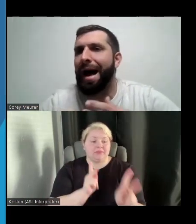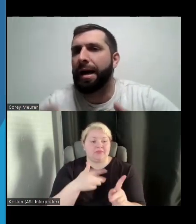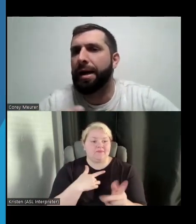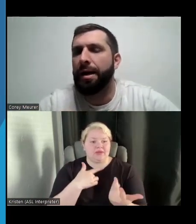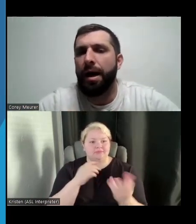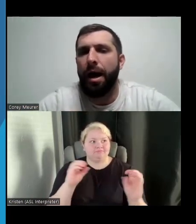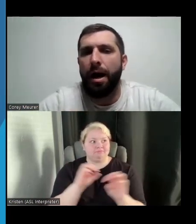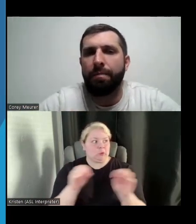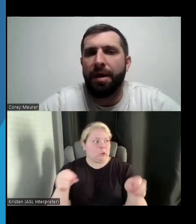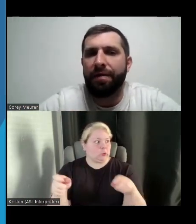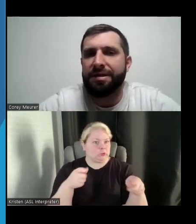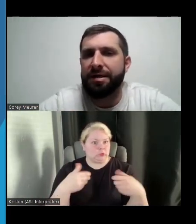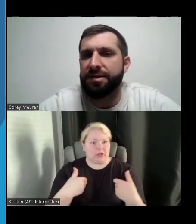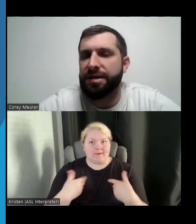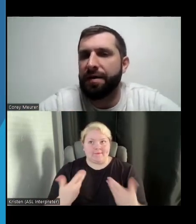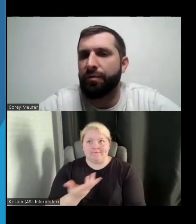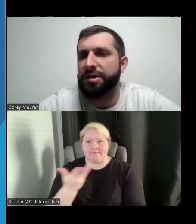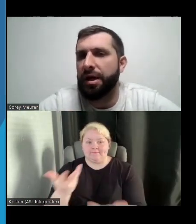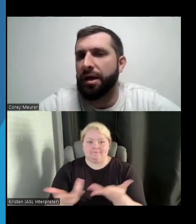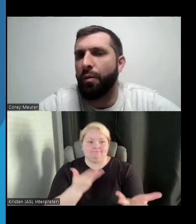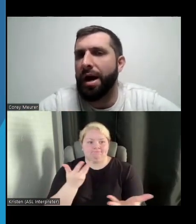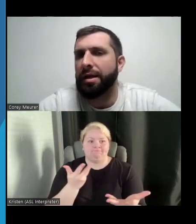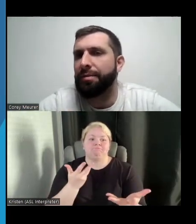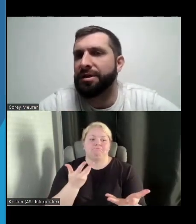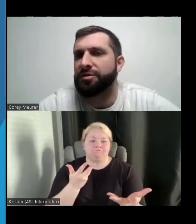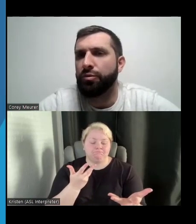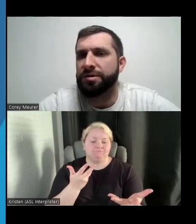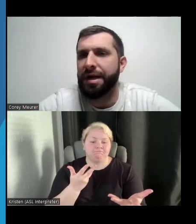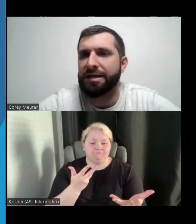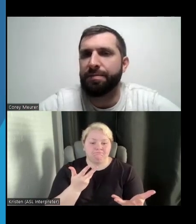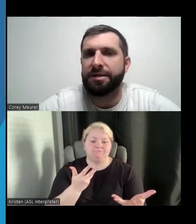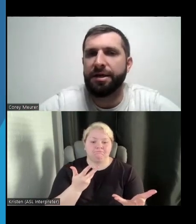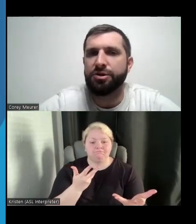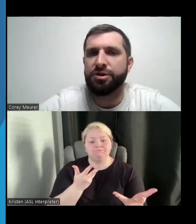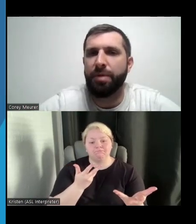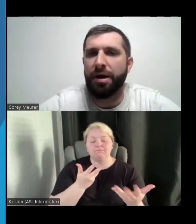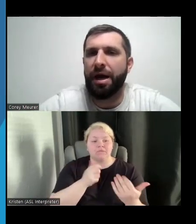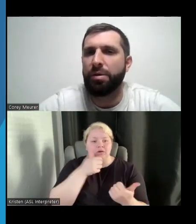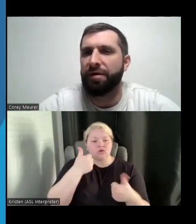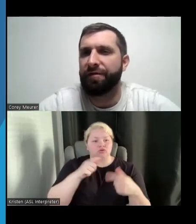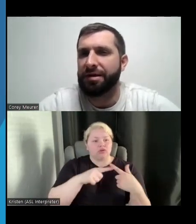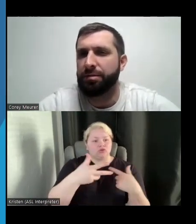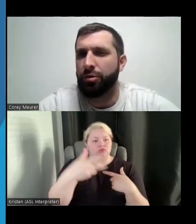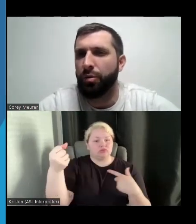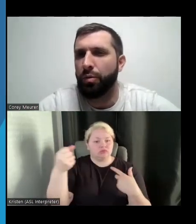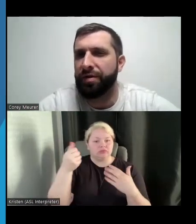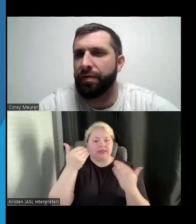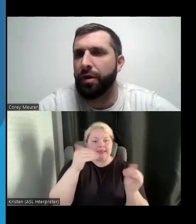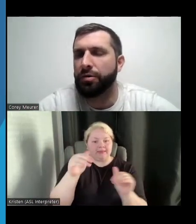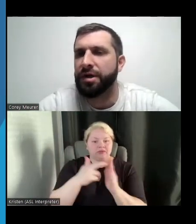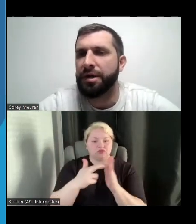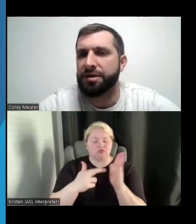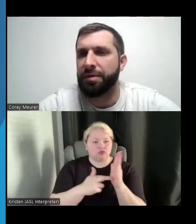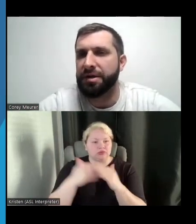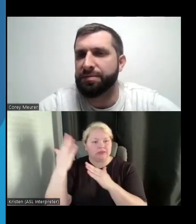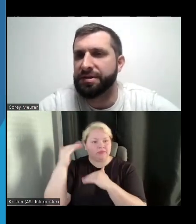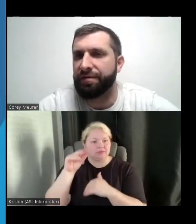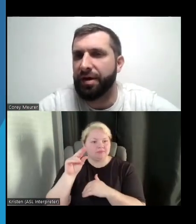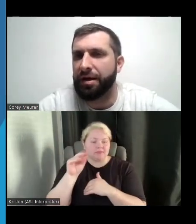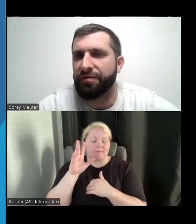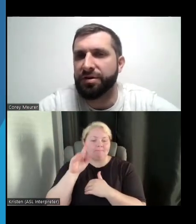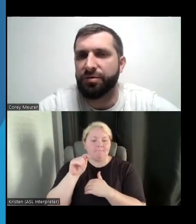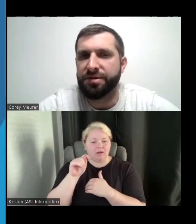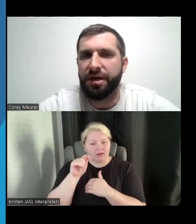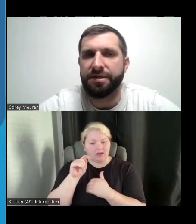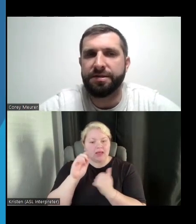control back? That's not to say that we're taking away limits, rules, and expectations, but can we be flexible within those to meet a